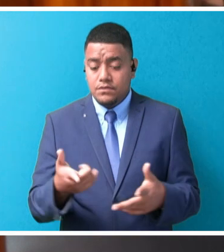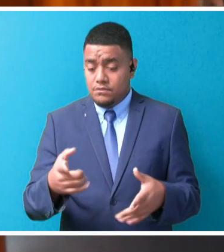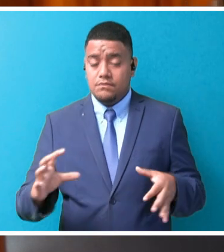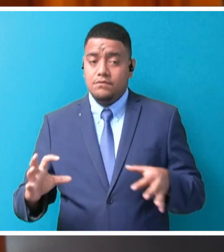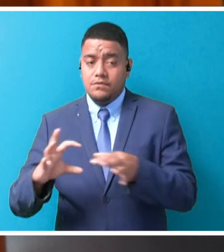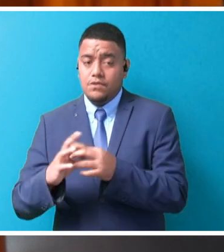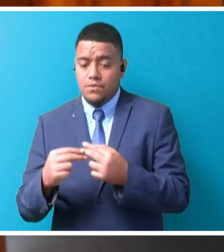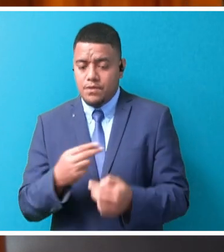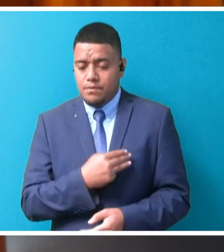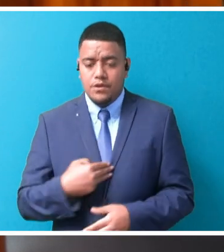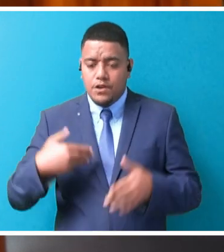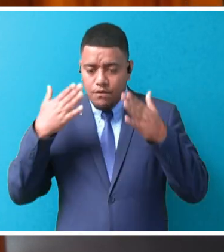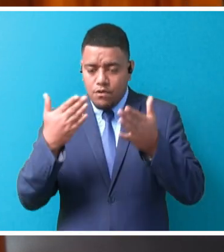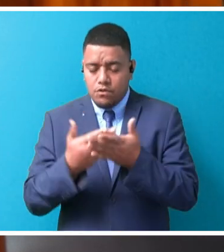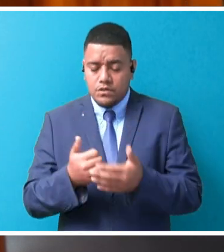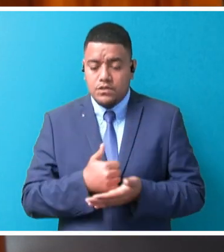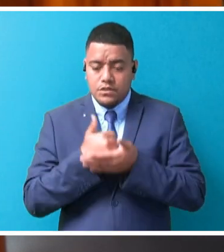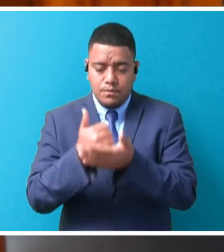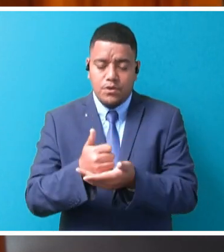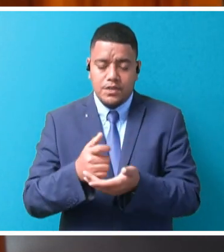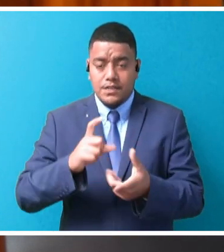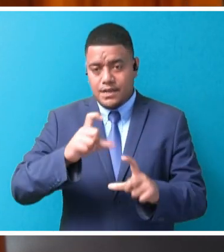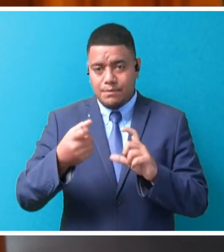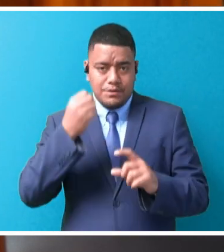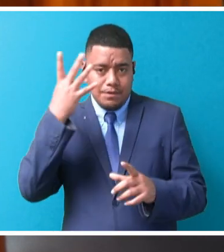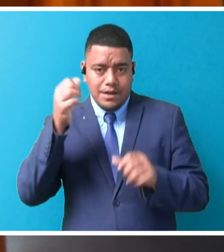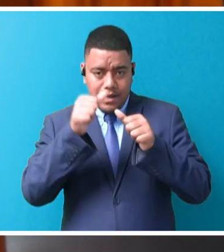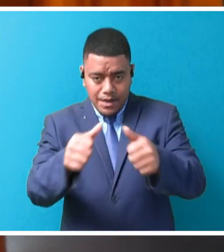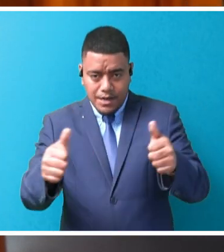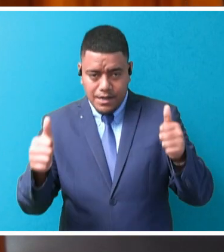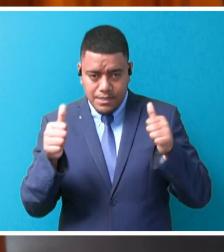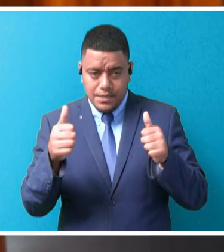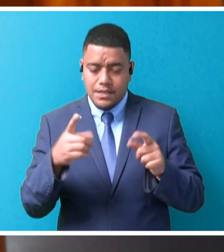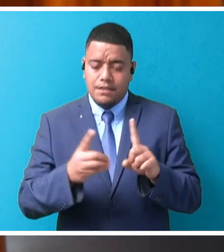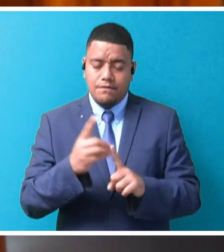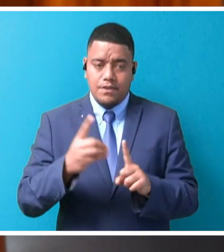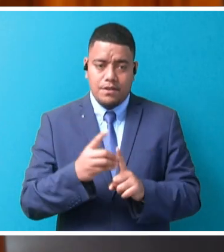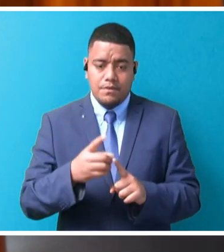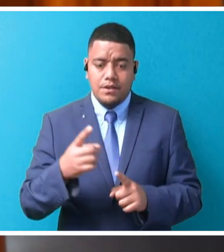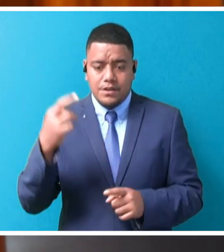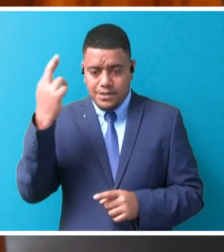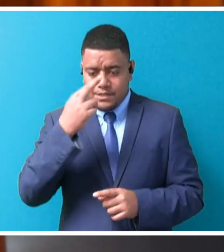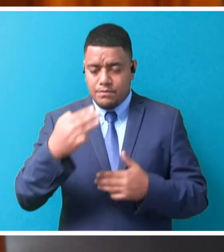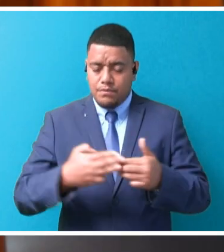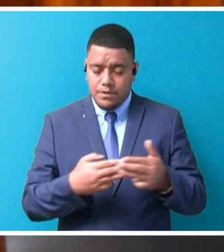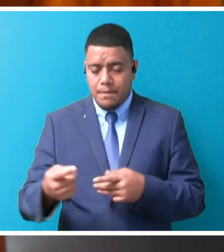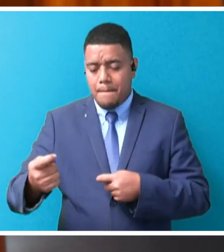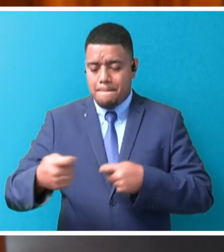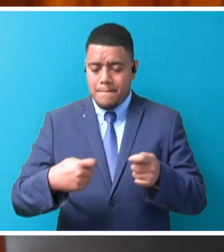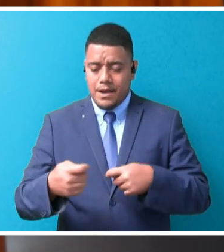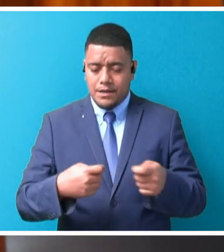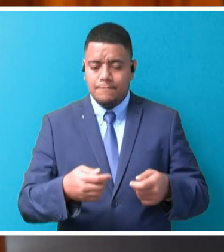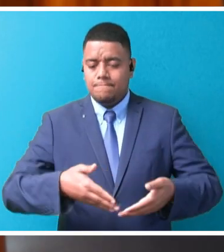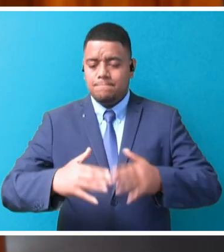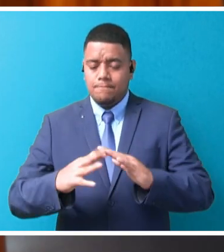with the Ministry's focus on supporting climate-smart agriculture, value chain development, fisheries management, market facilitation for rural